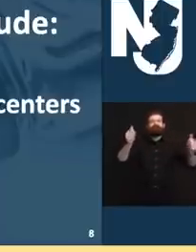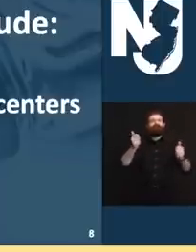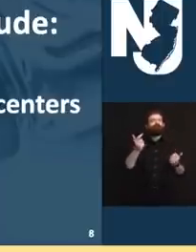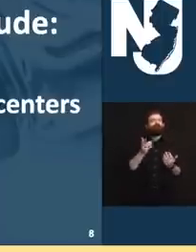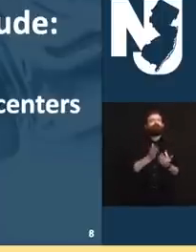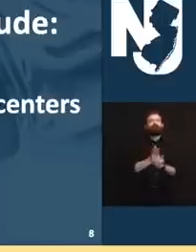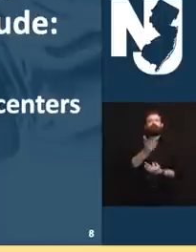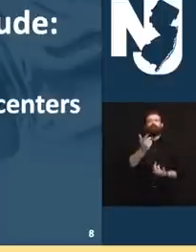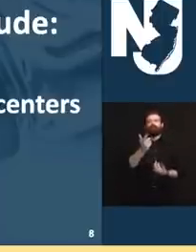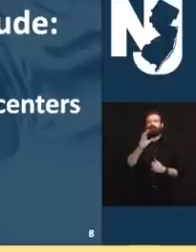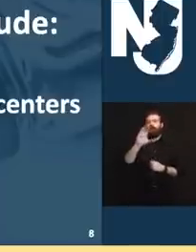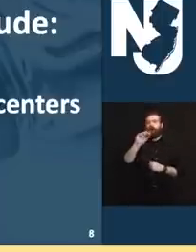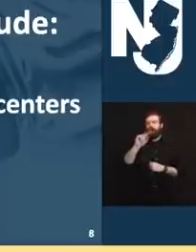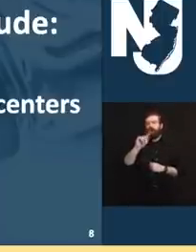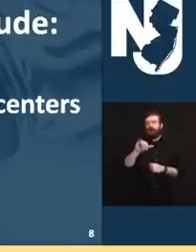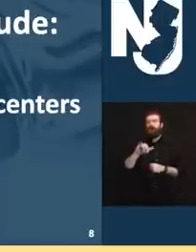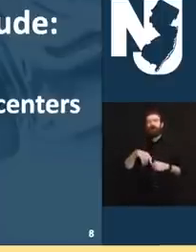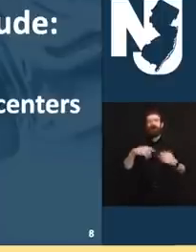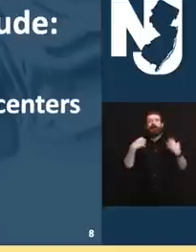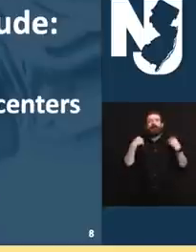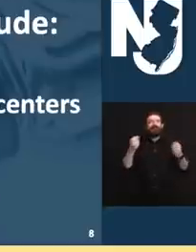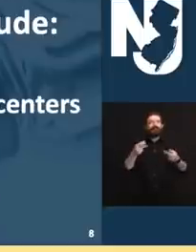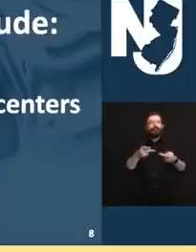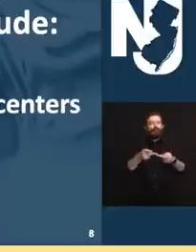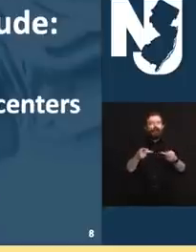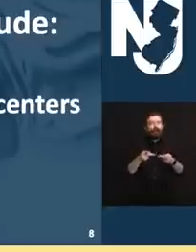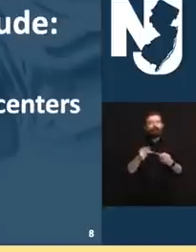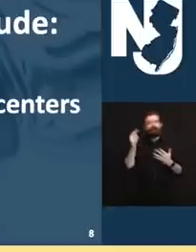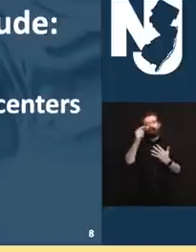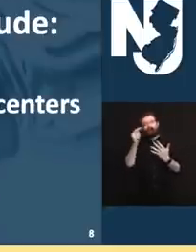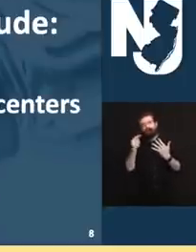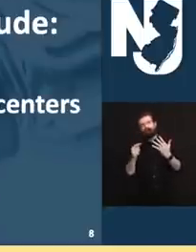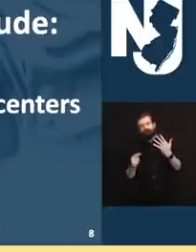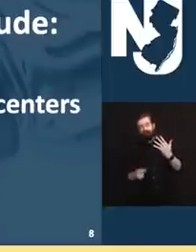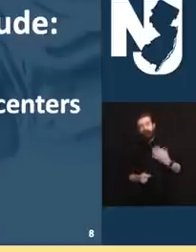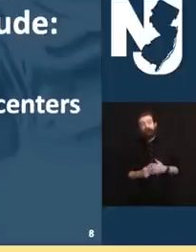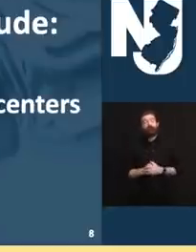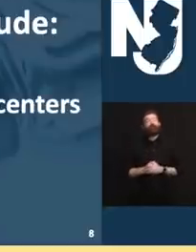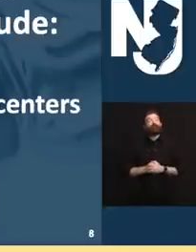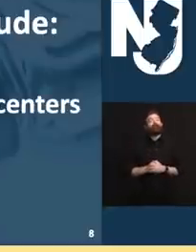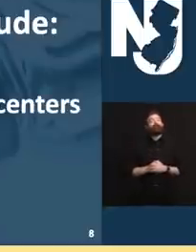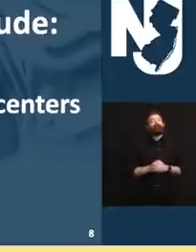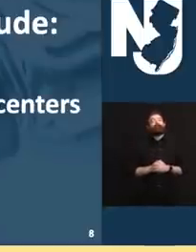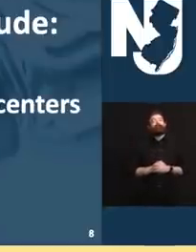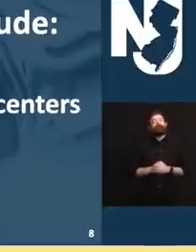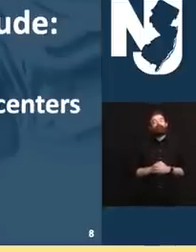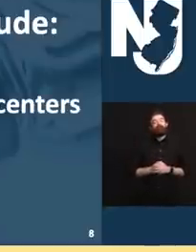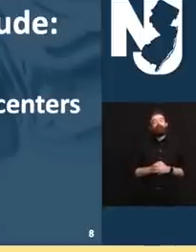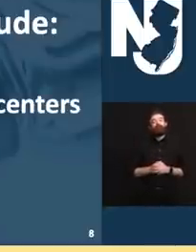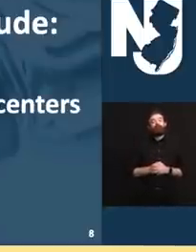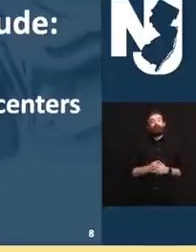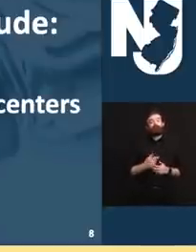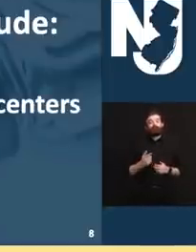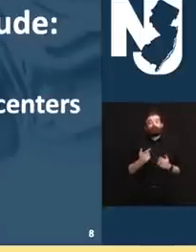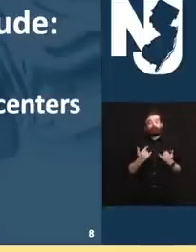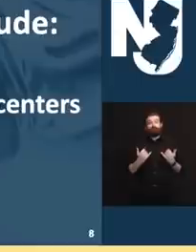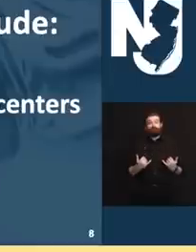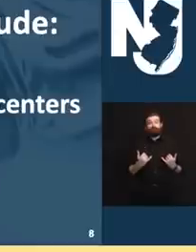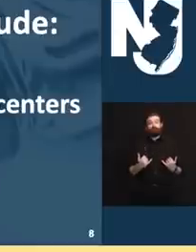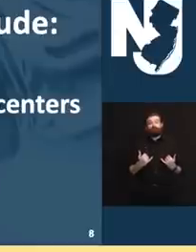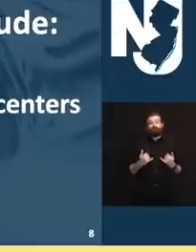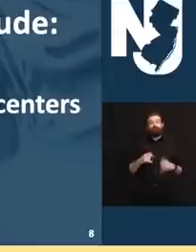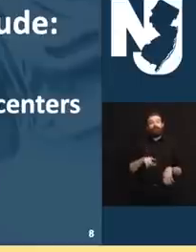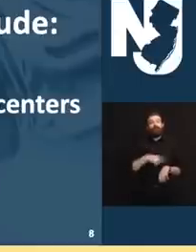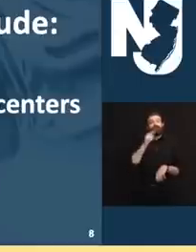final preparations for administration of vaccines at our long-term care facilities, inclusive of both staff